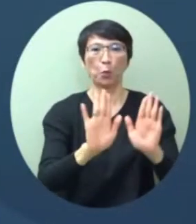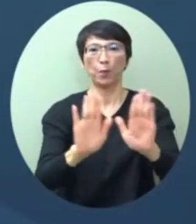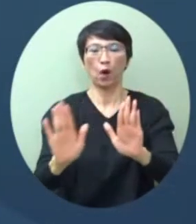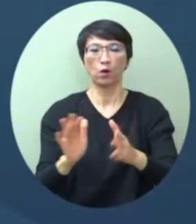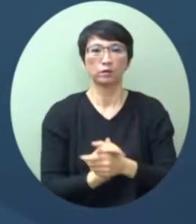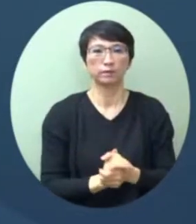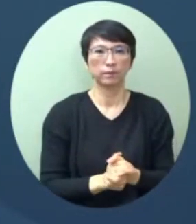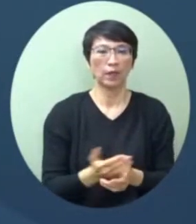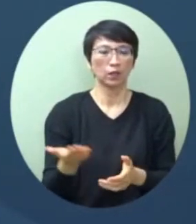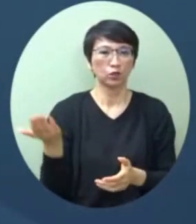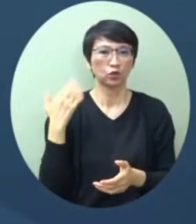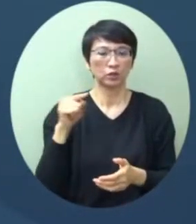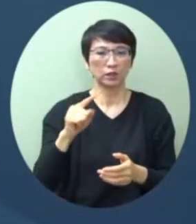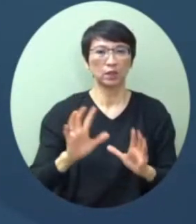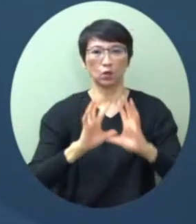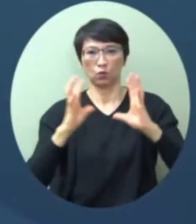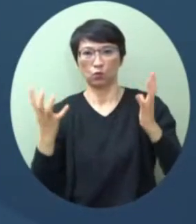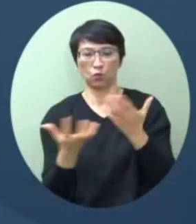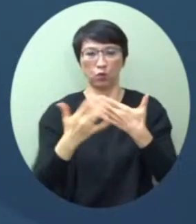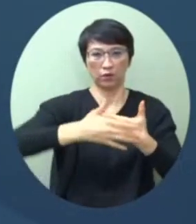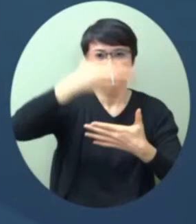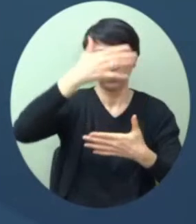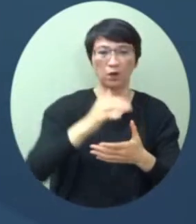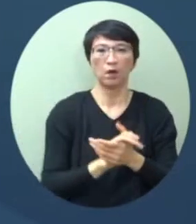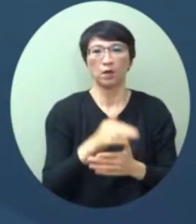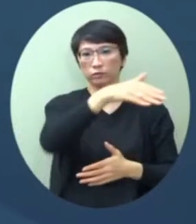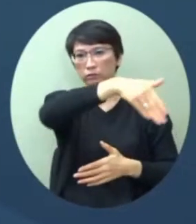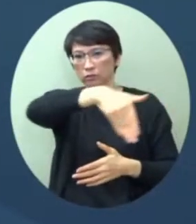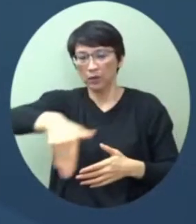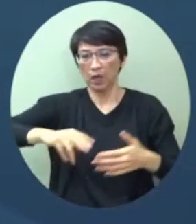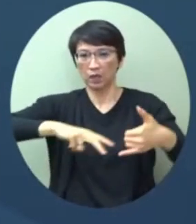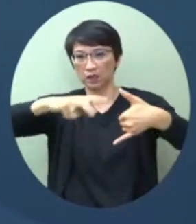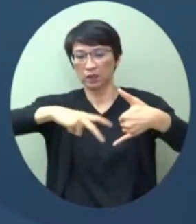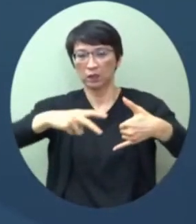some 100 civil servants are needed.